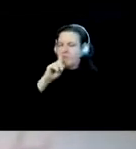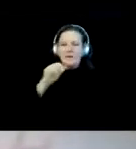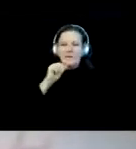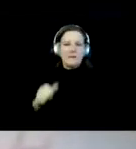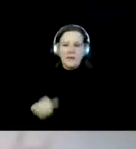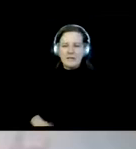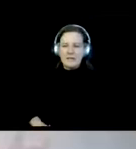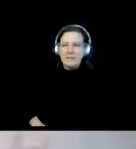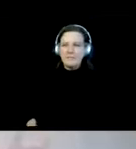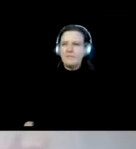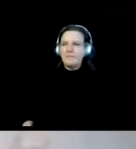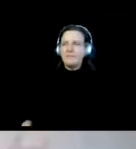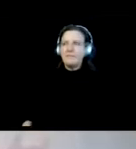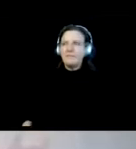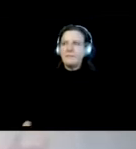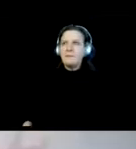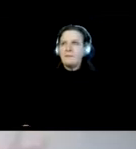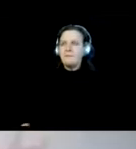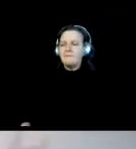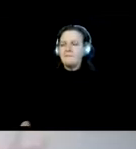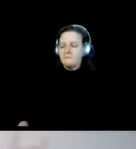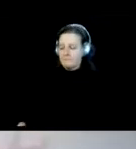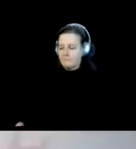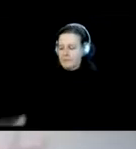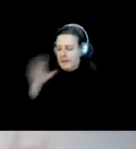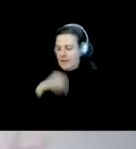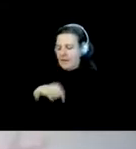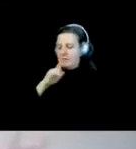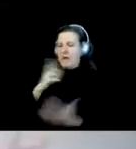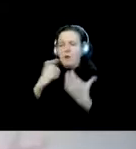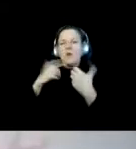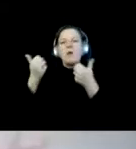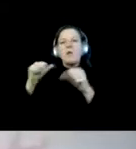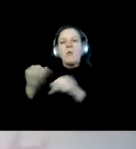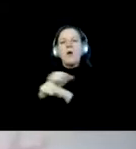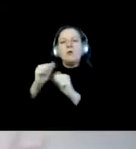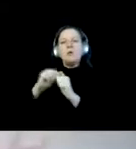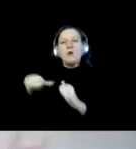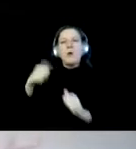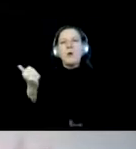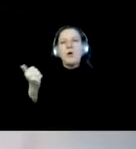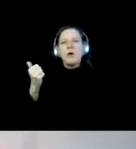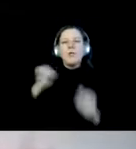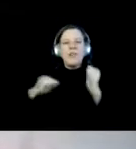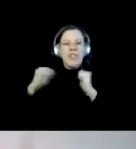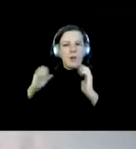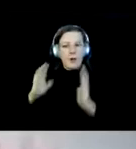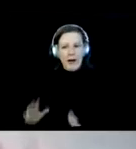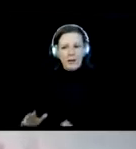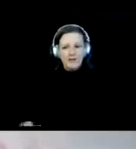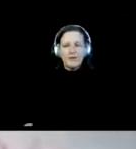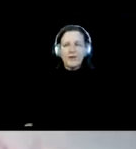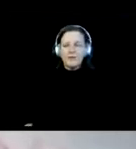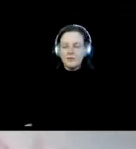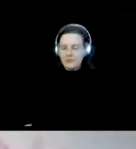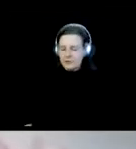I guess I really wanted to try working with other actors, and in